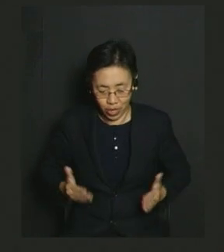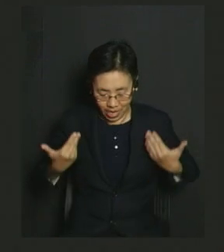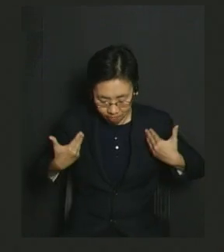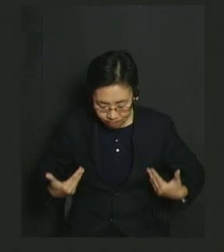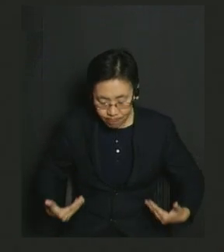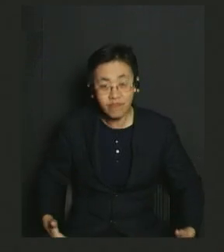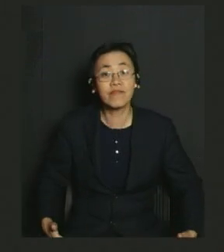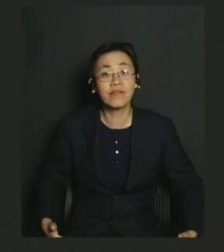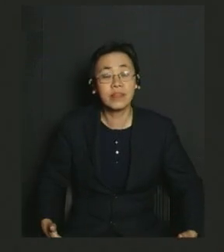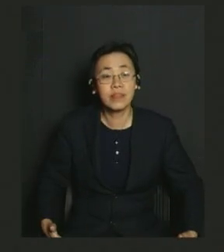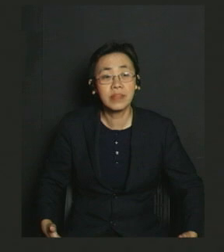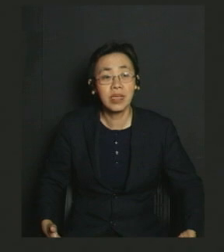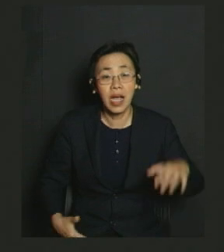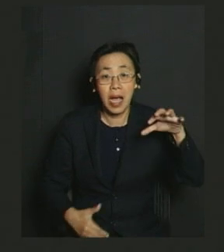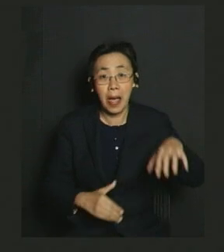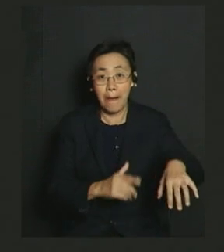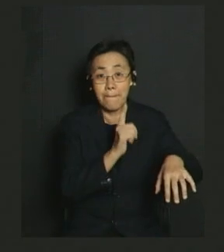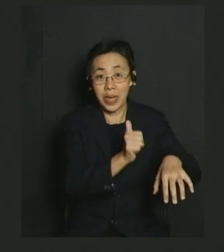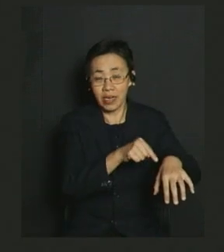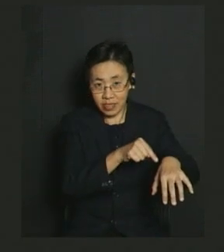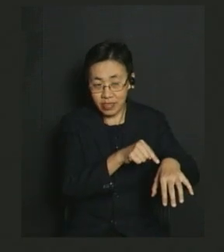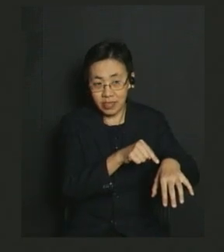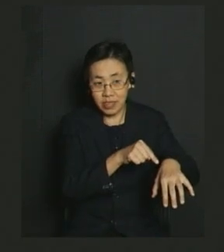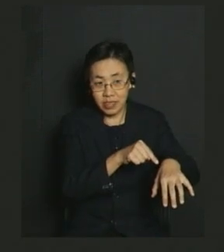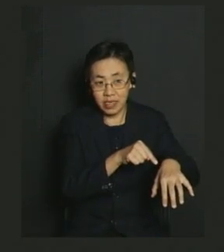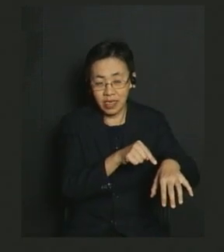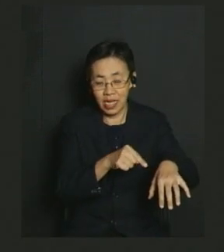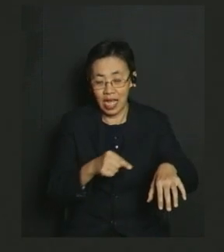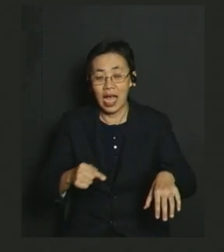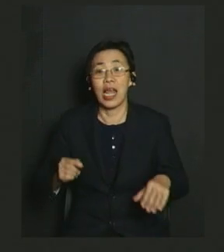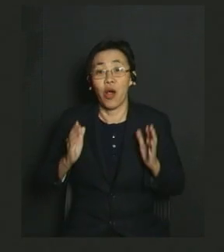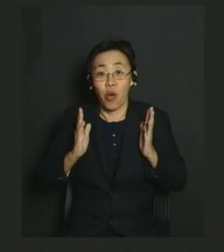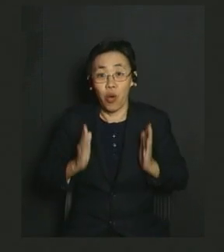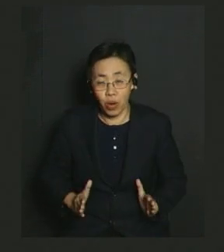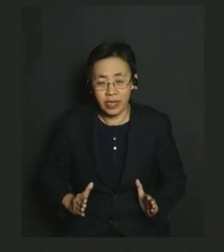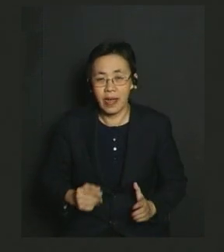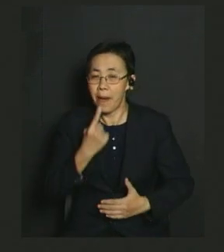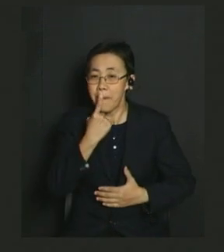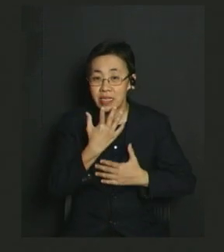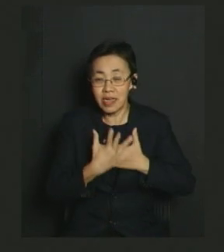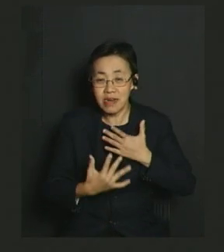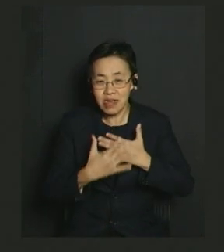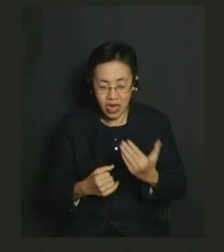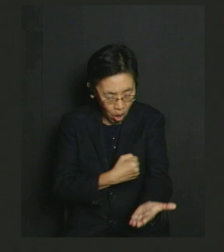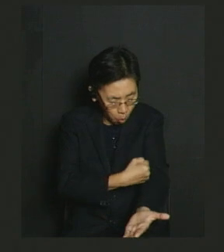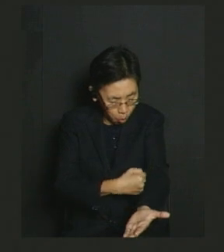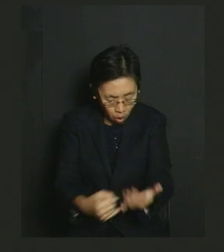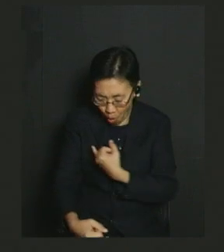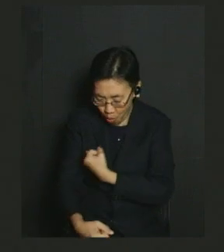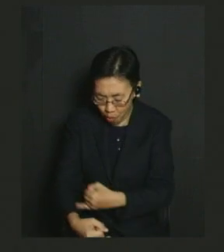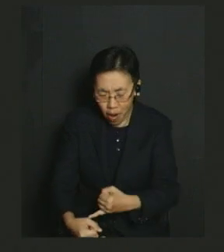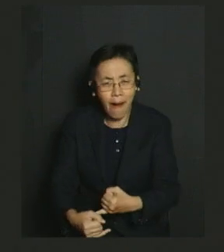have artery and vein system, right? And we also have a capillary system, which is like, you know, the small